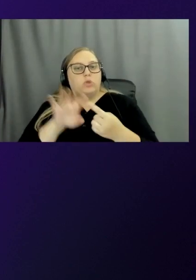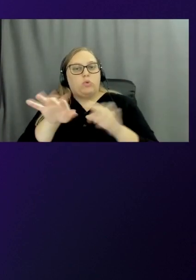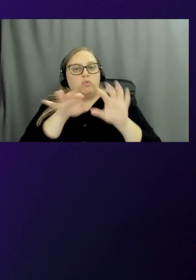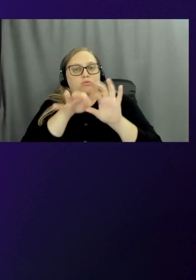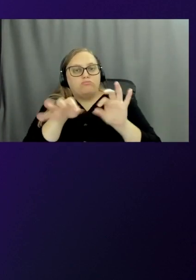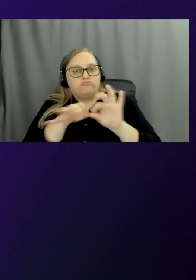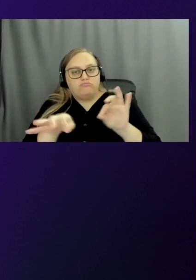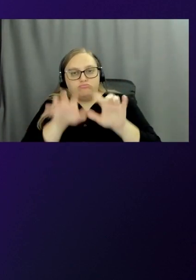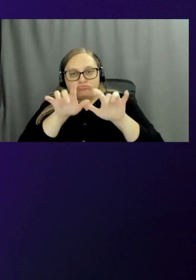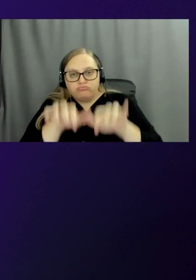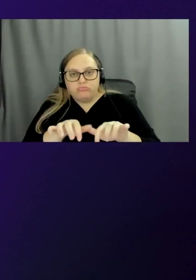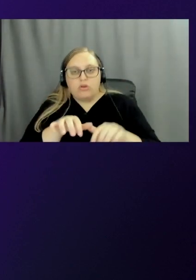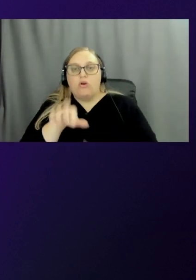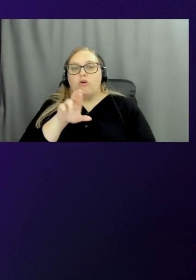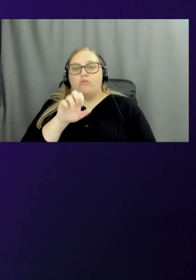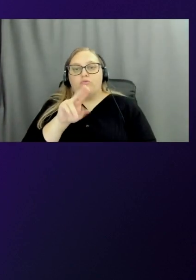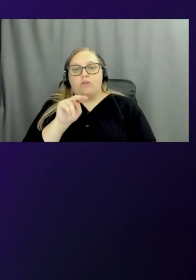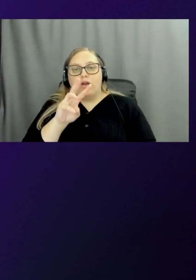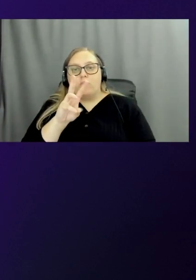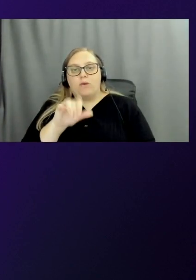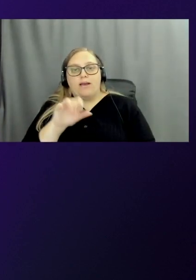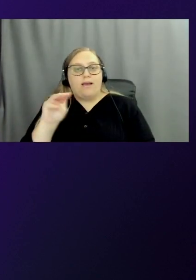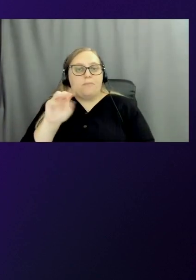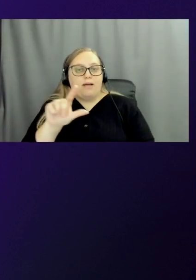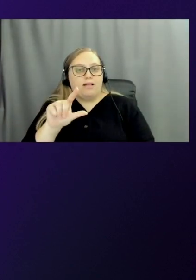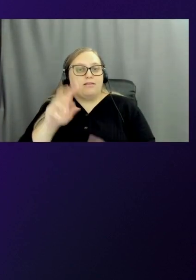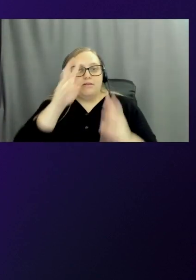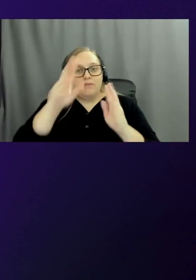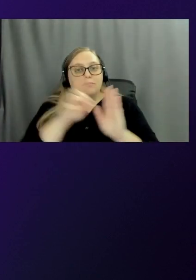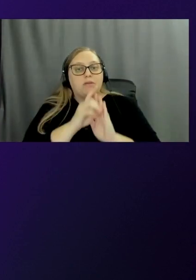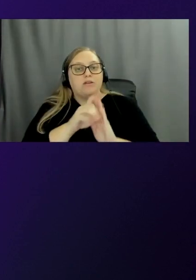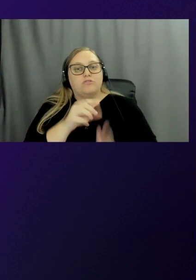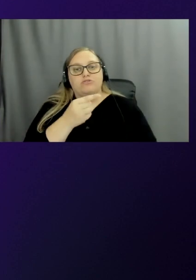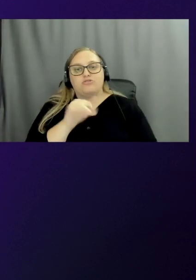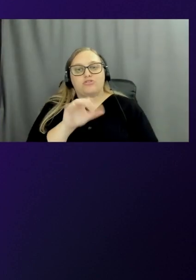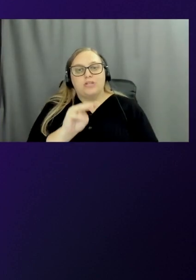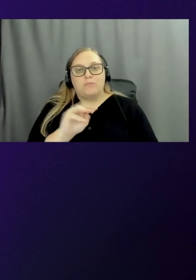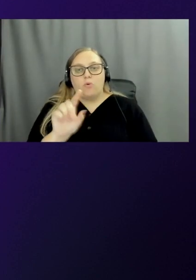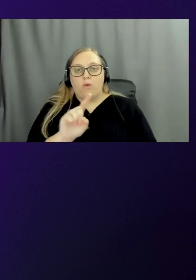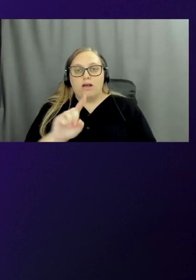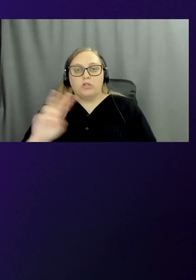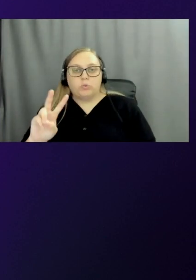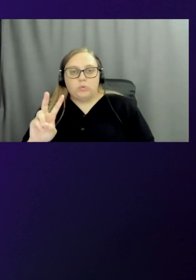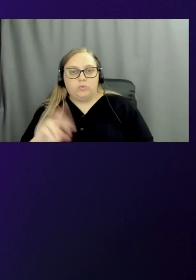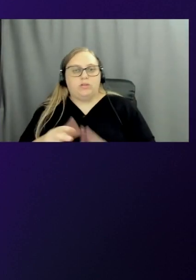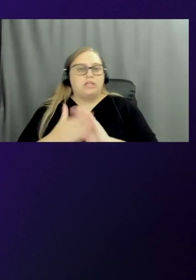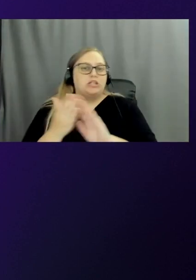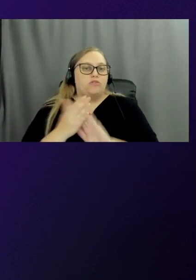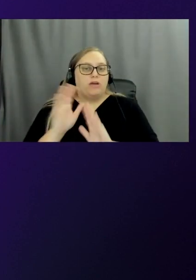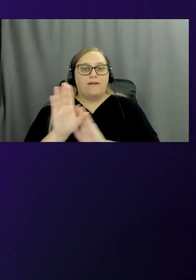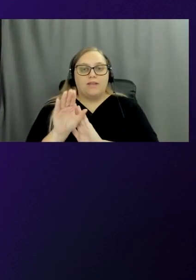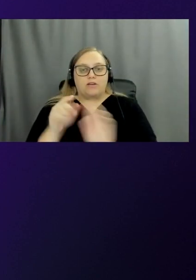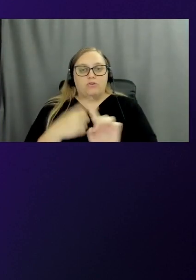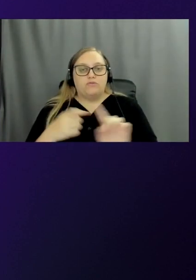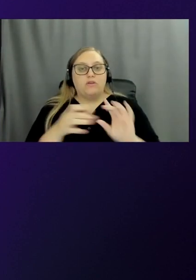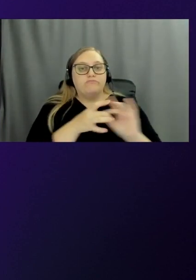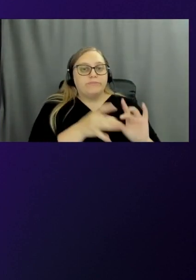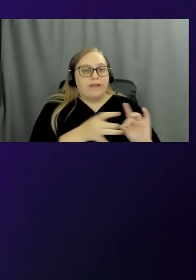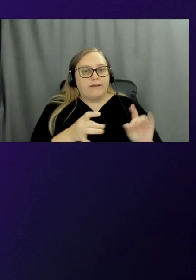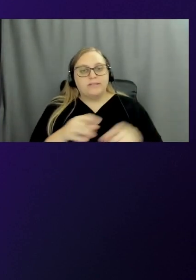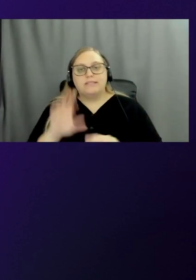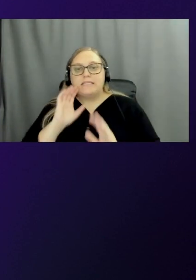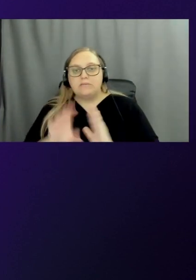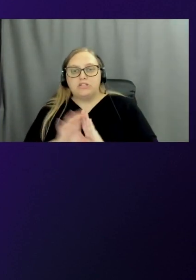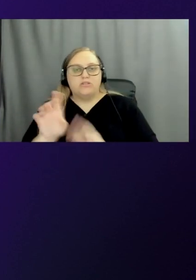Runway ML, who have developed models such as Gen 1 and Gen 2 that generate videos that comes from text, images, or even other